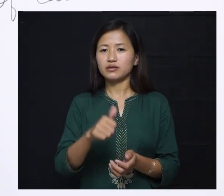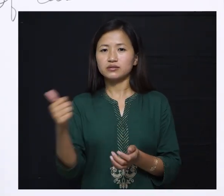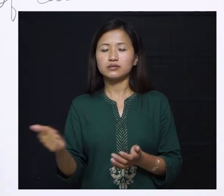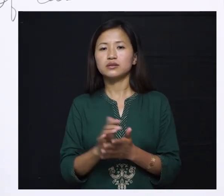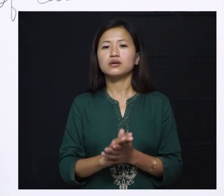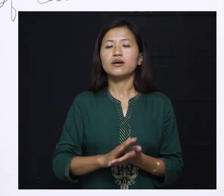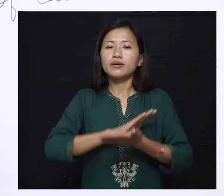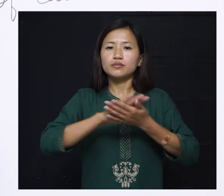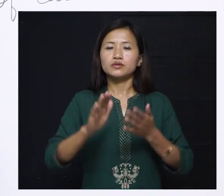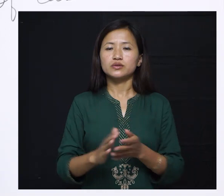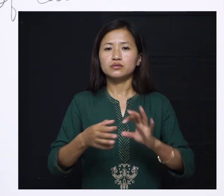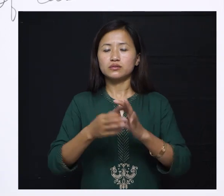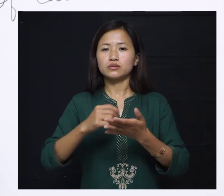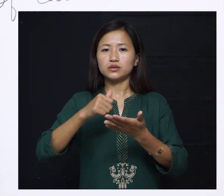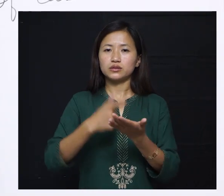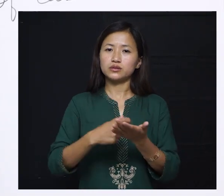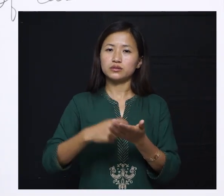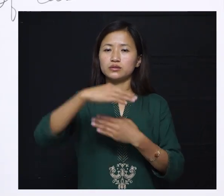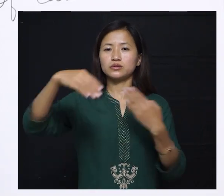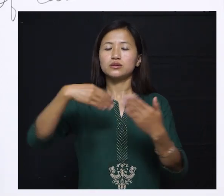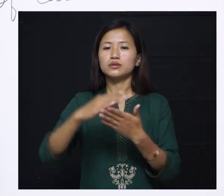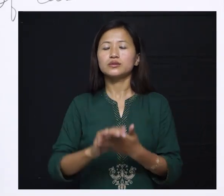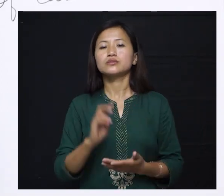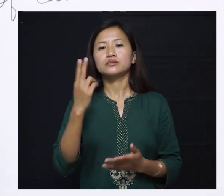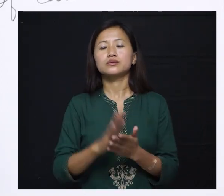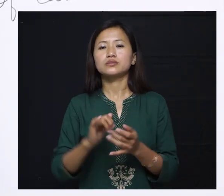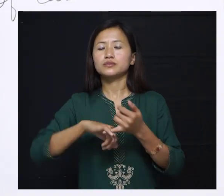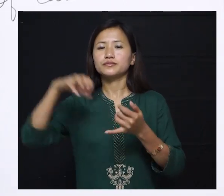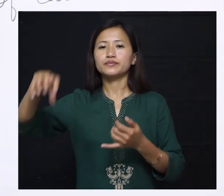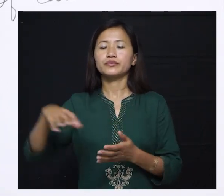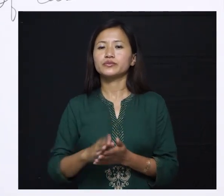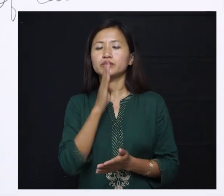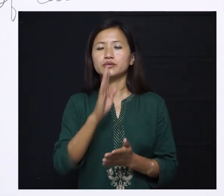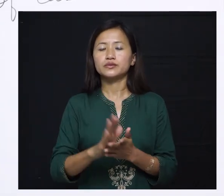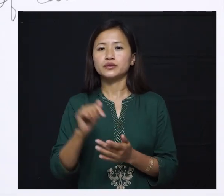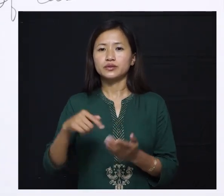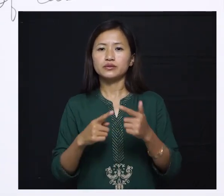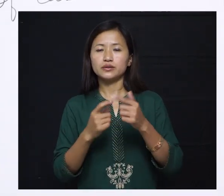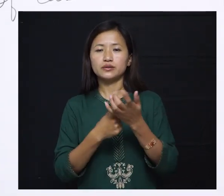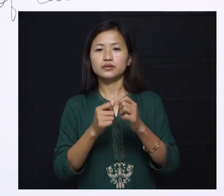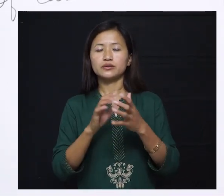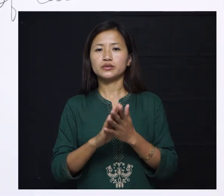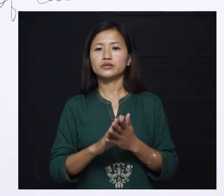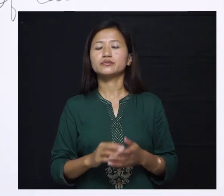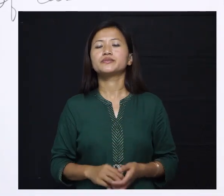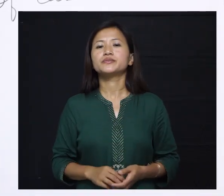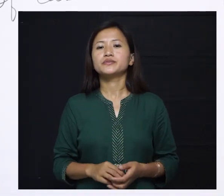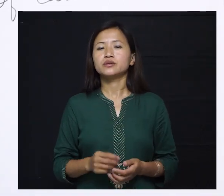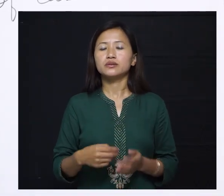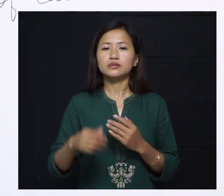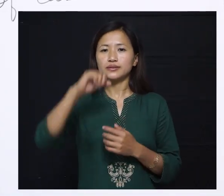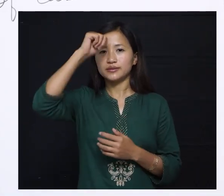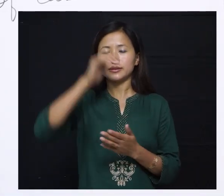improved the relationship between two states because of these trading relations. And these craftsmen, the Indian craftsmen those